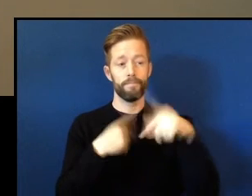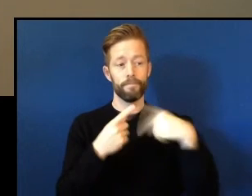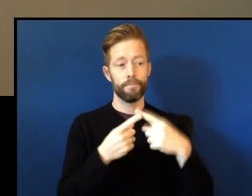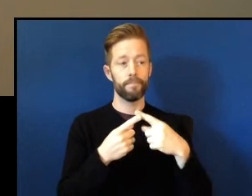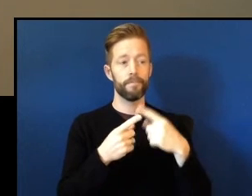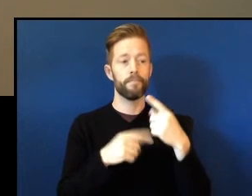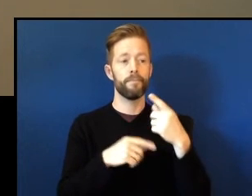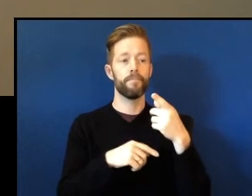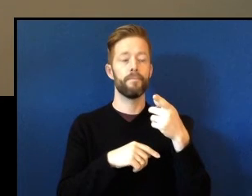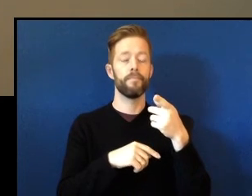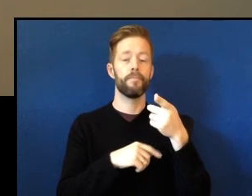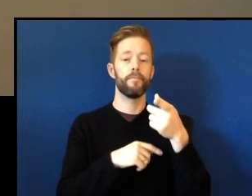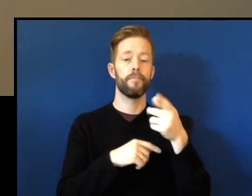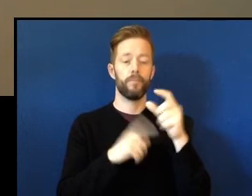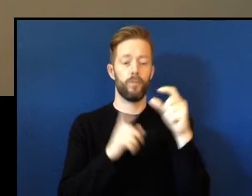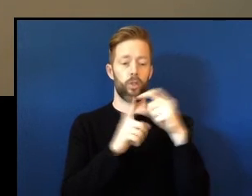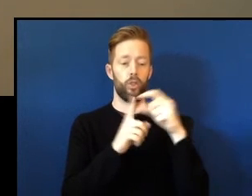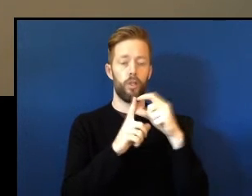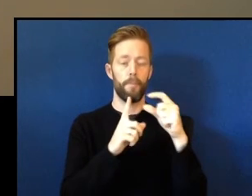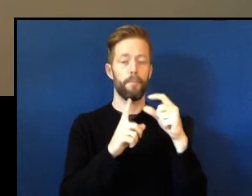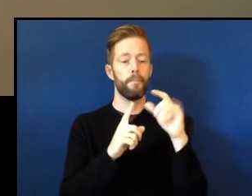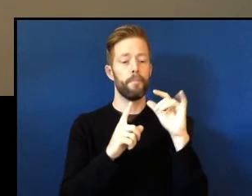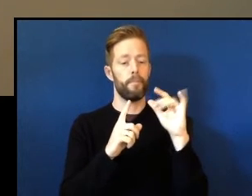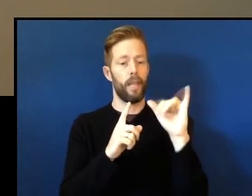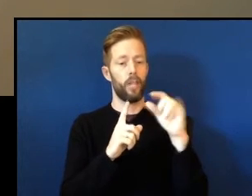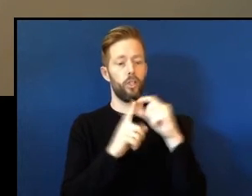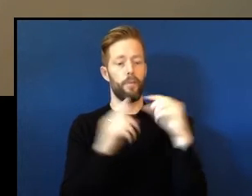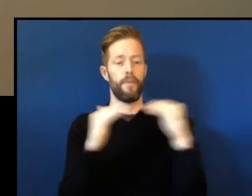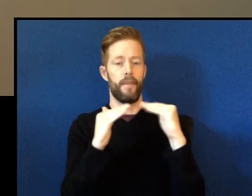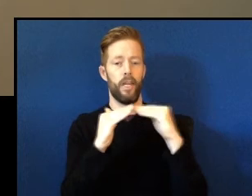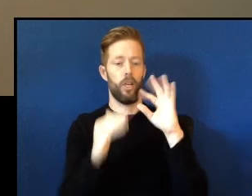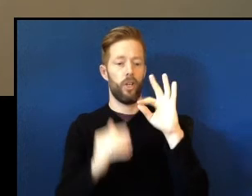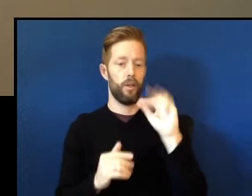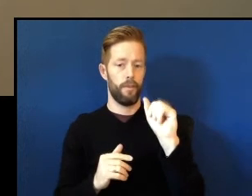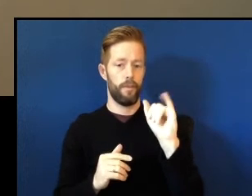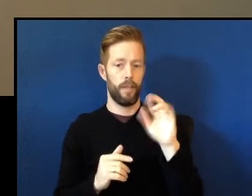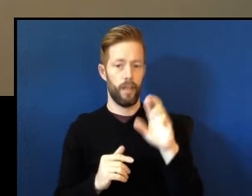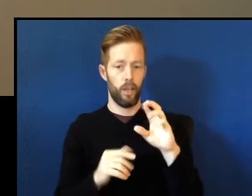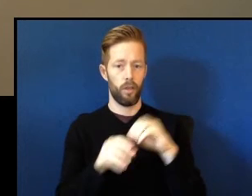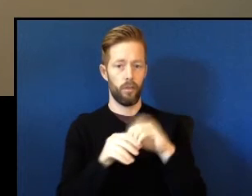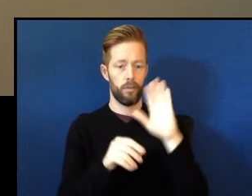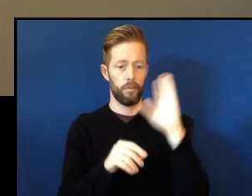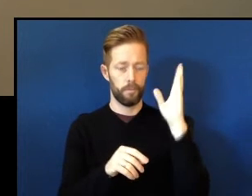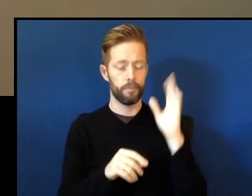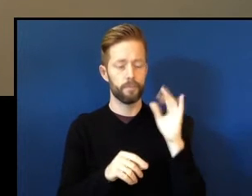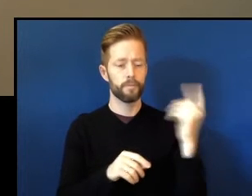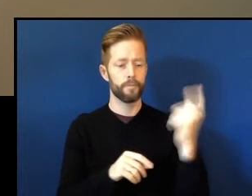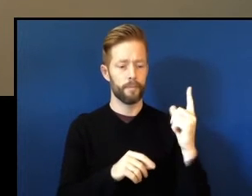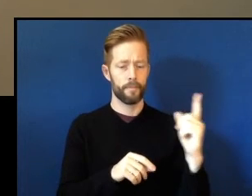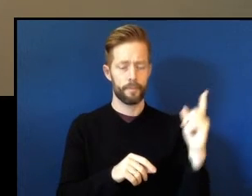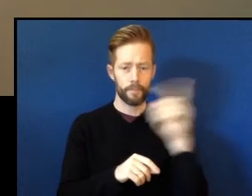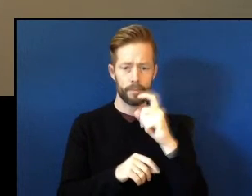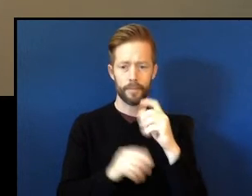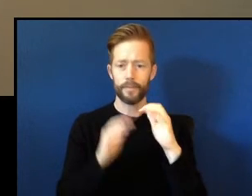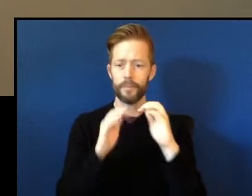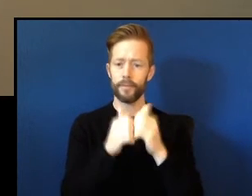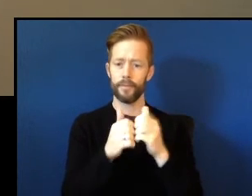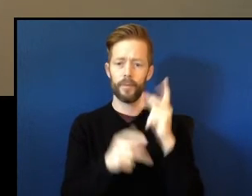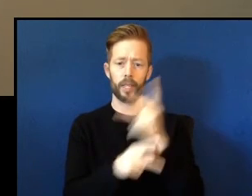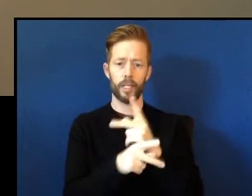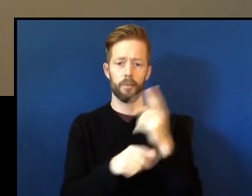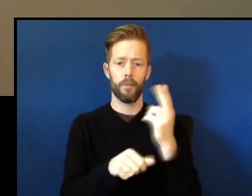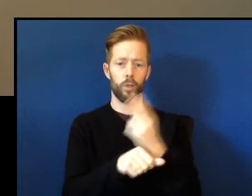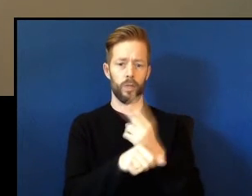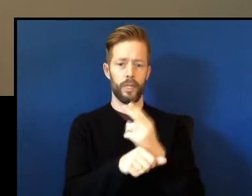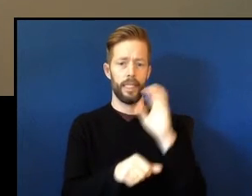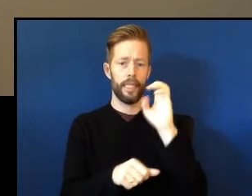the term fair within your presentation. And this person is wondering, how can we keep